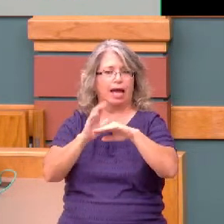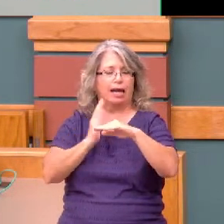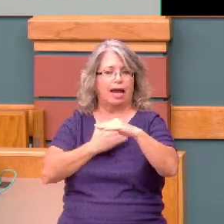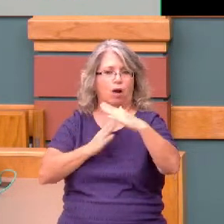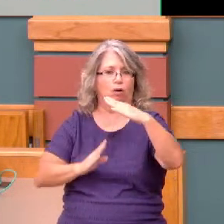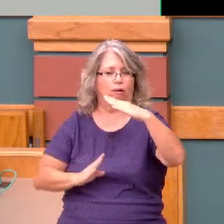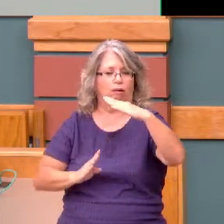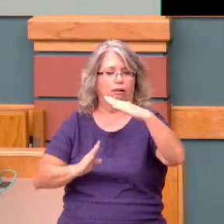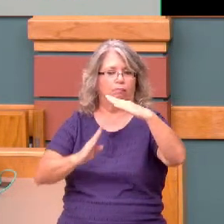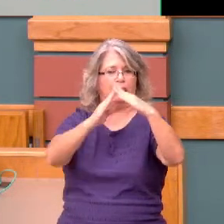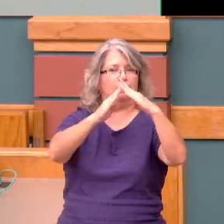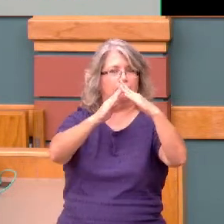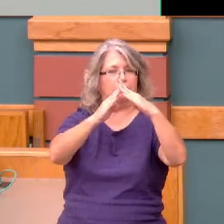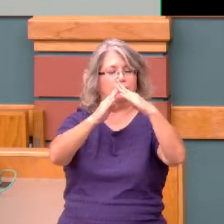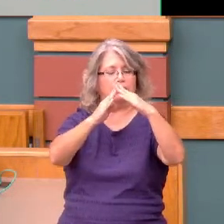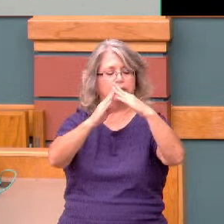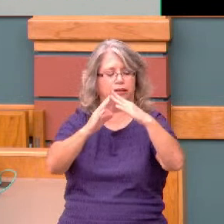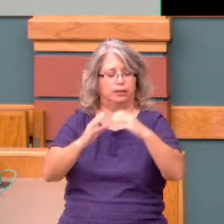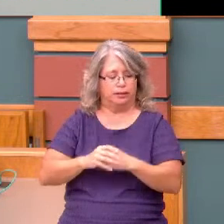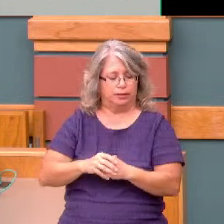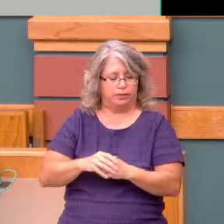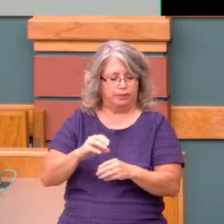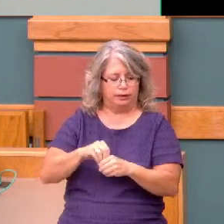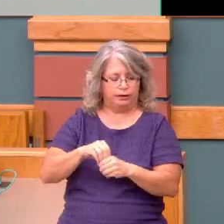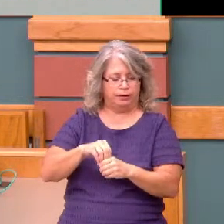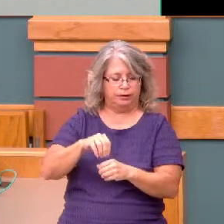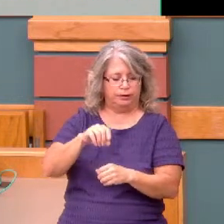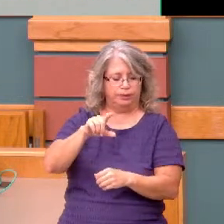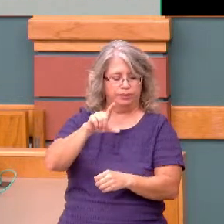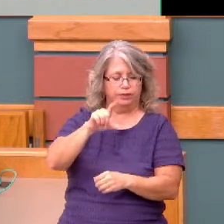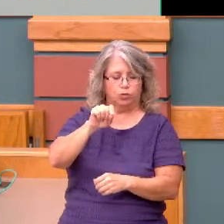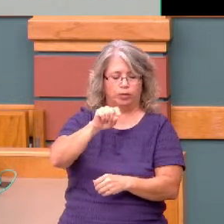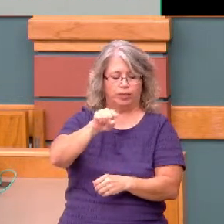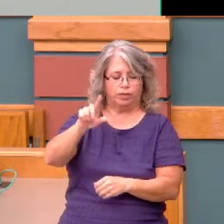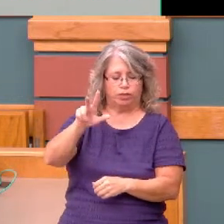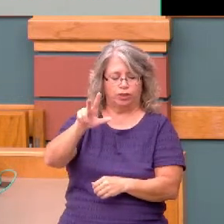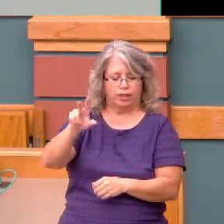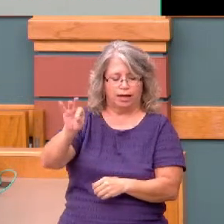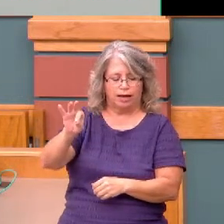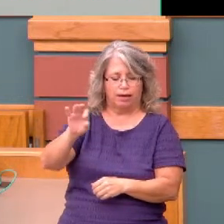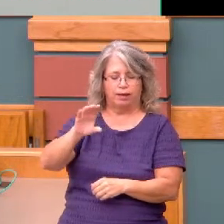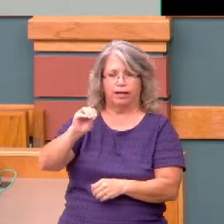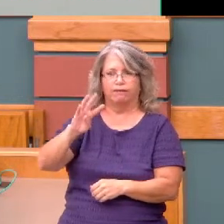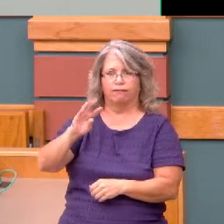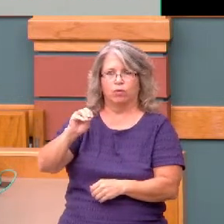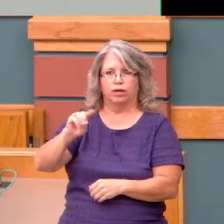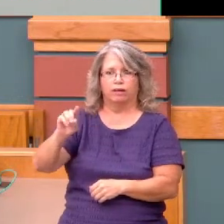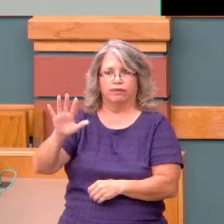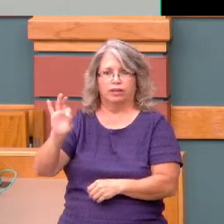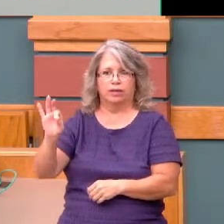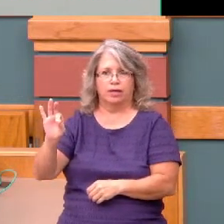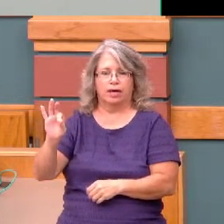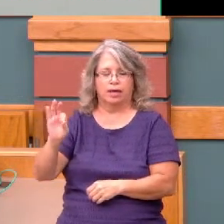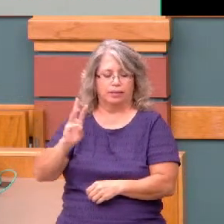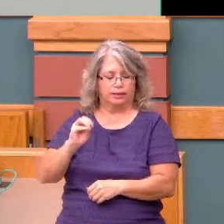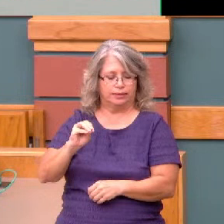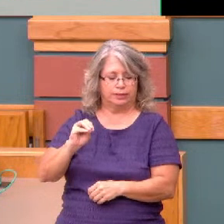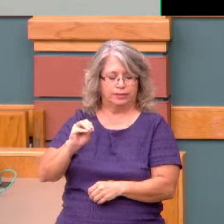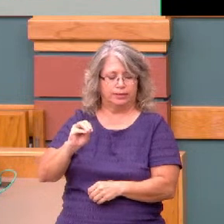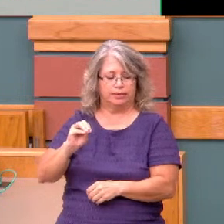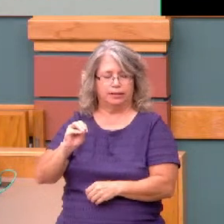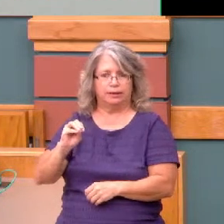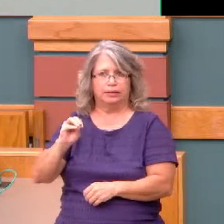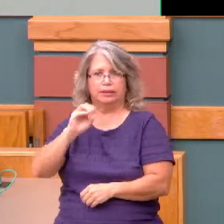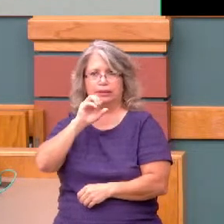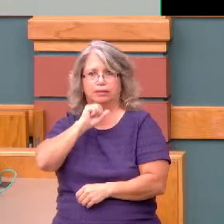to 39-year-olds, 40 to 59-year-olds, and 60-plus-year-olds. All look like they're approaching a